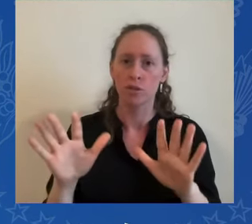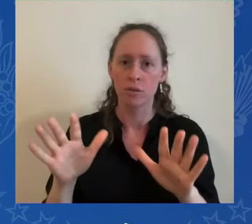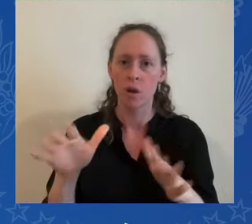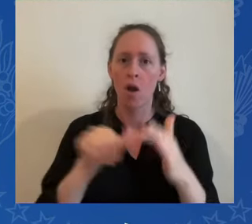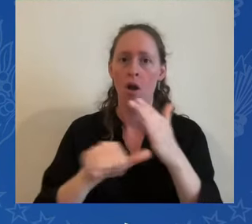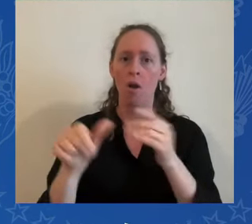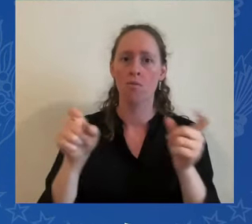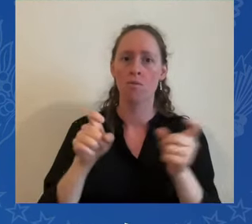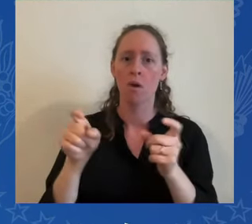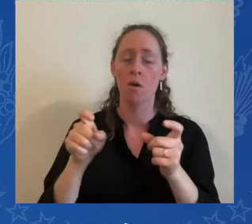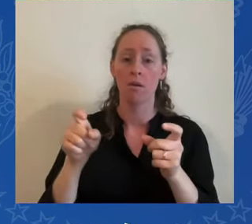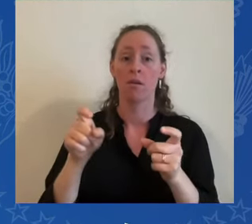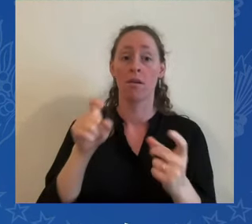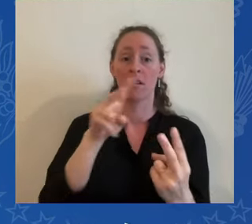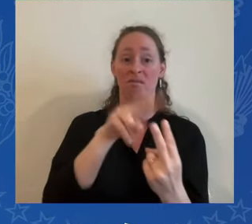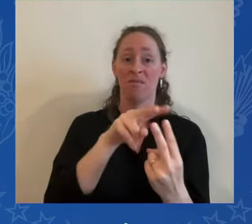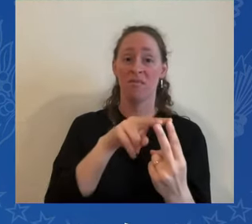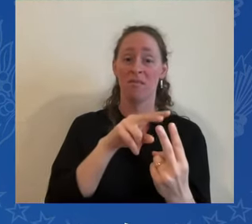forgotten.